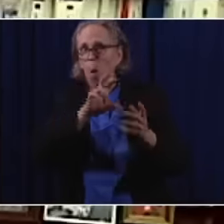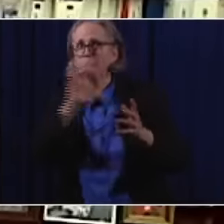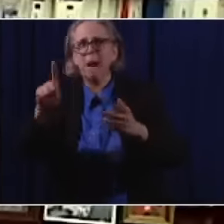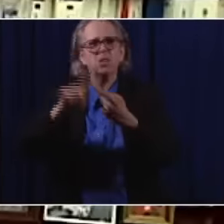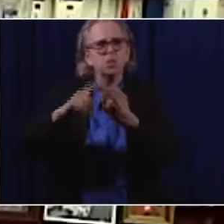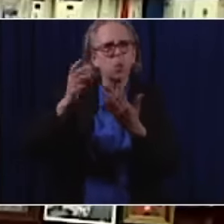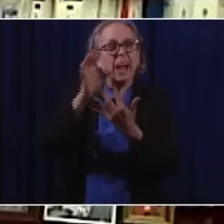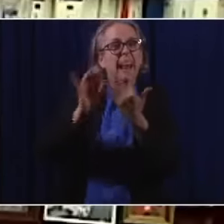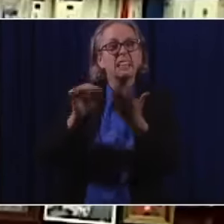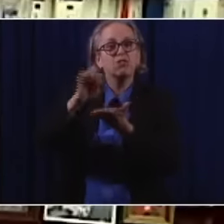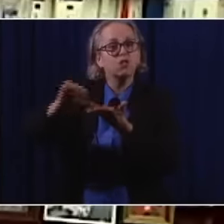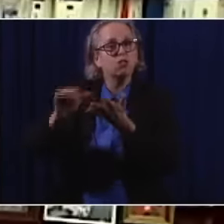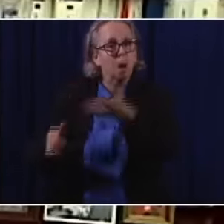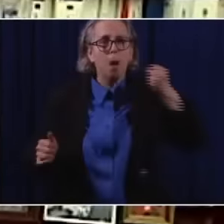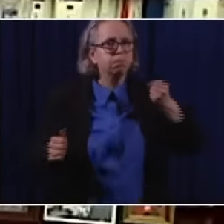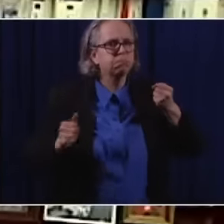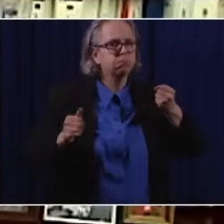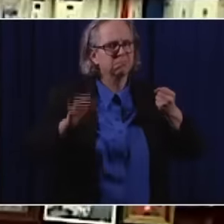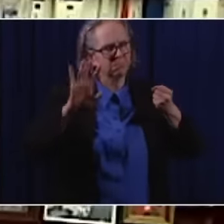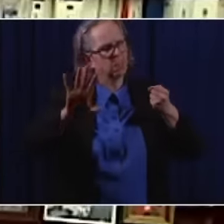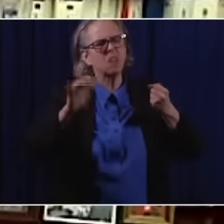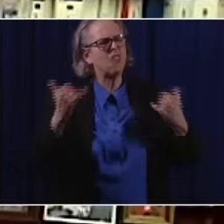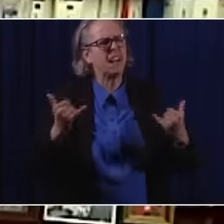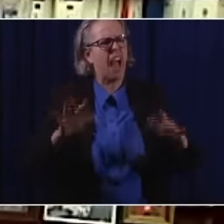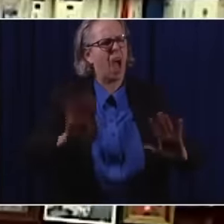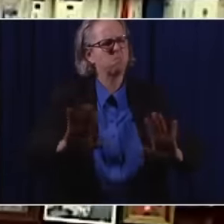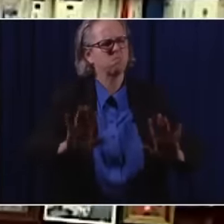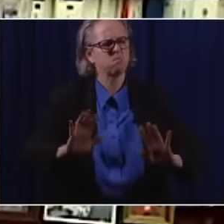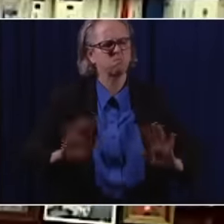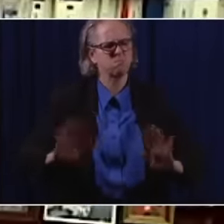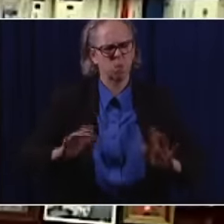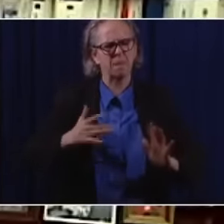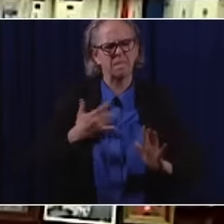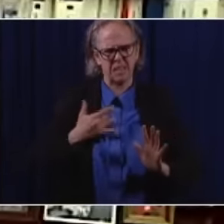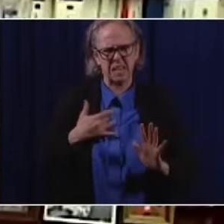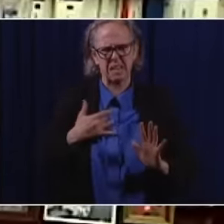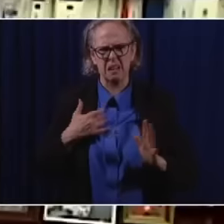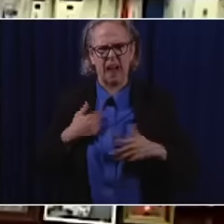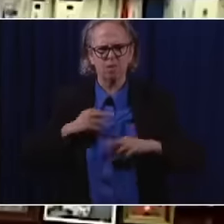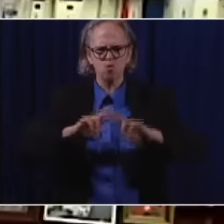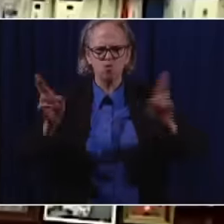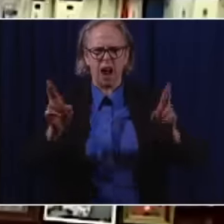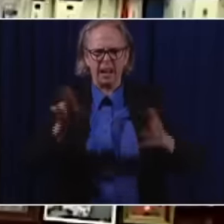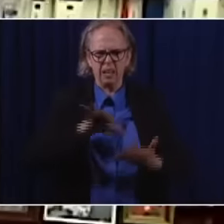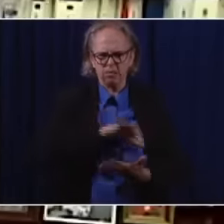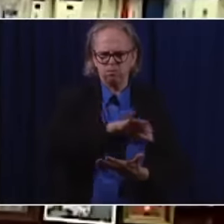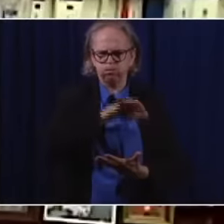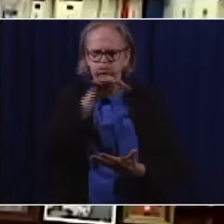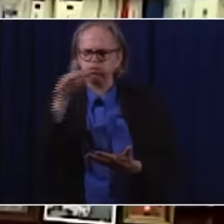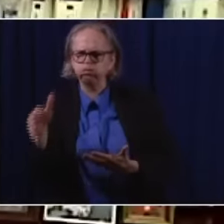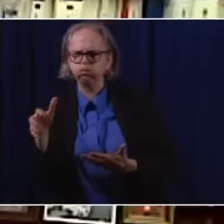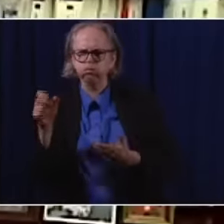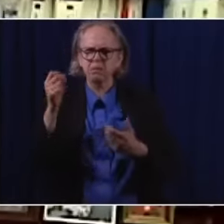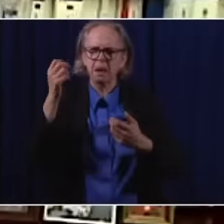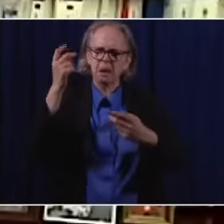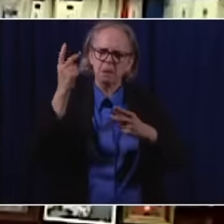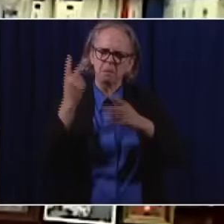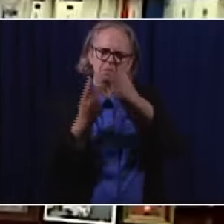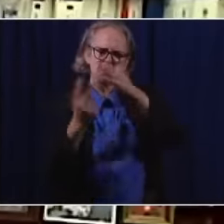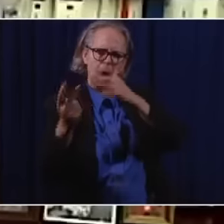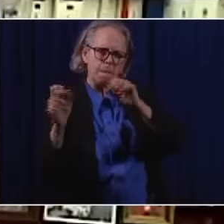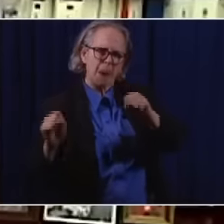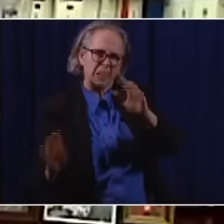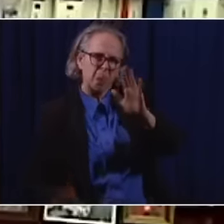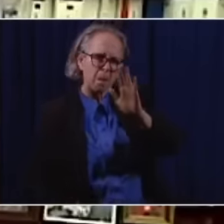hospitals. We have surge capacity, especially in most of our larger hospitals, to actually increase the volume of patients that we take care of. So for the